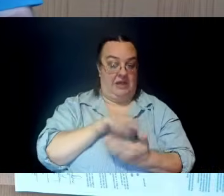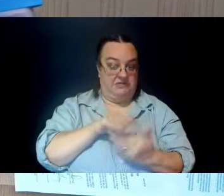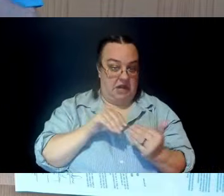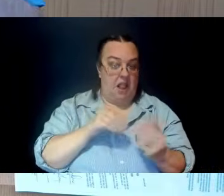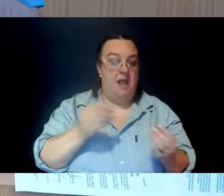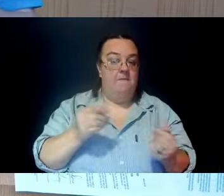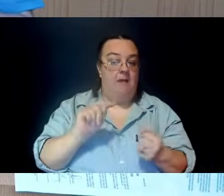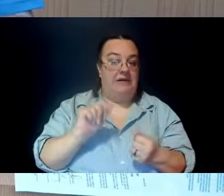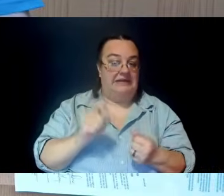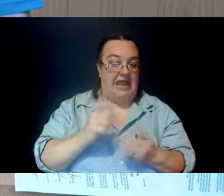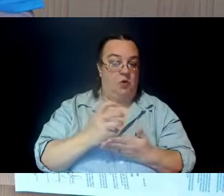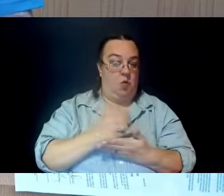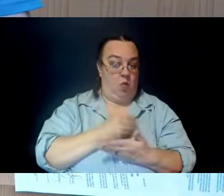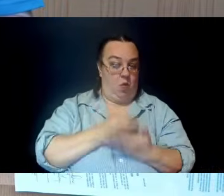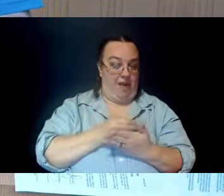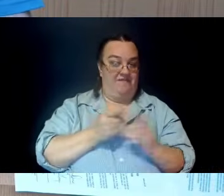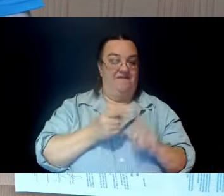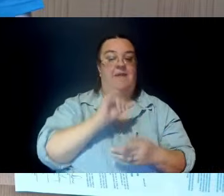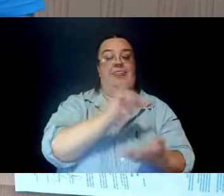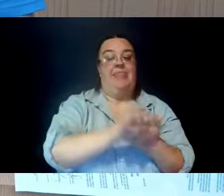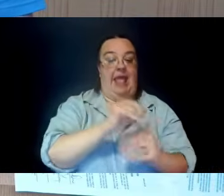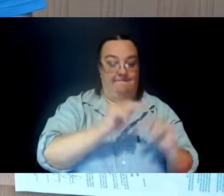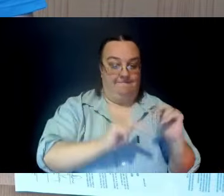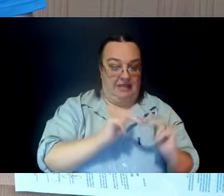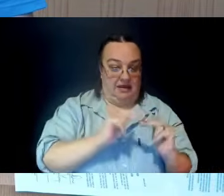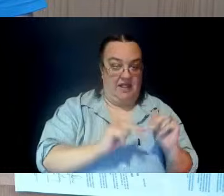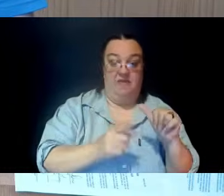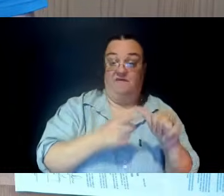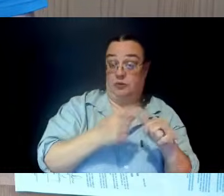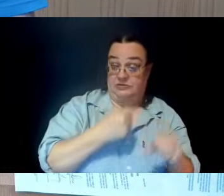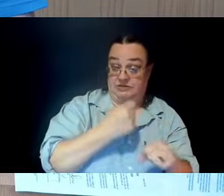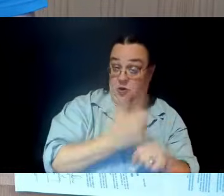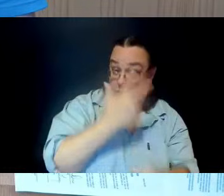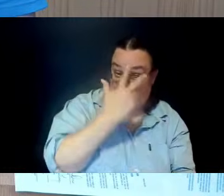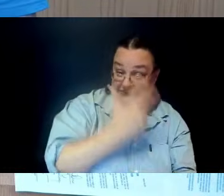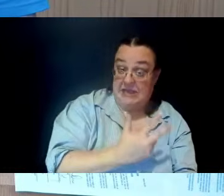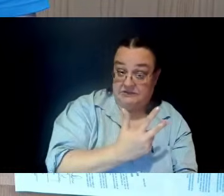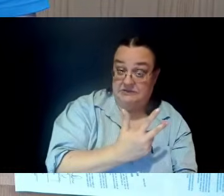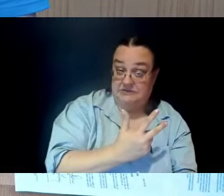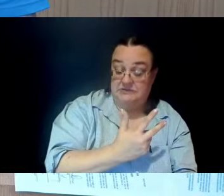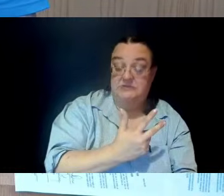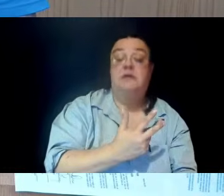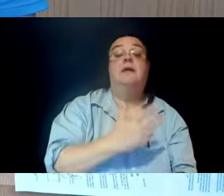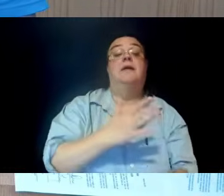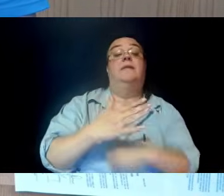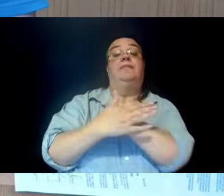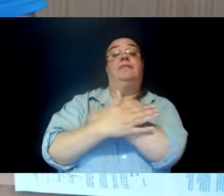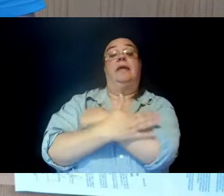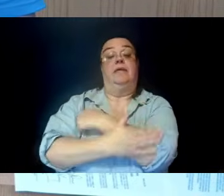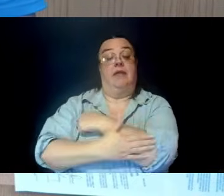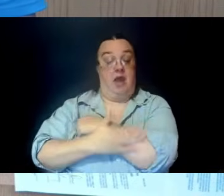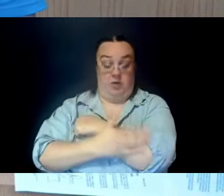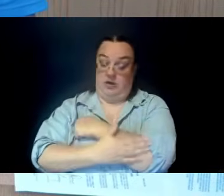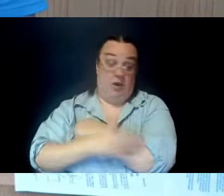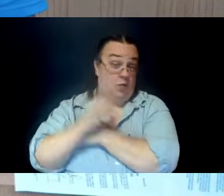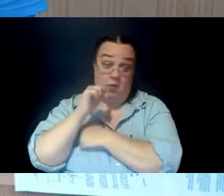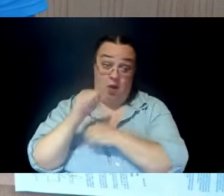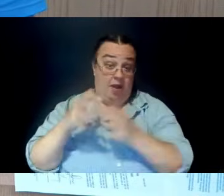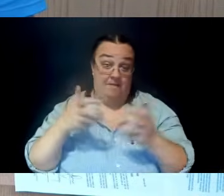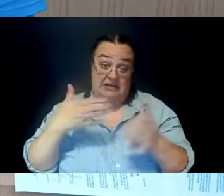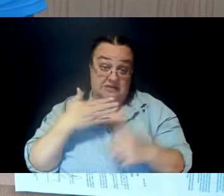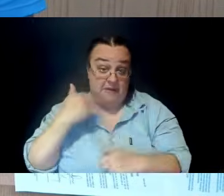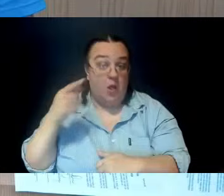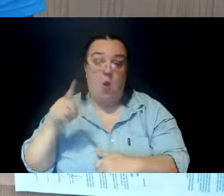tax revenue from that building the first year, 3 cents. The county won't do much better. They're only